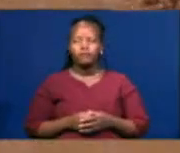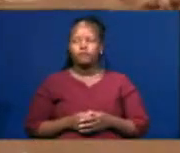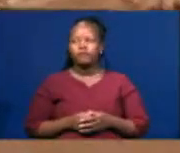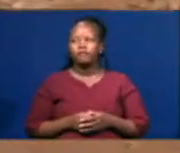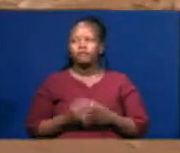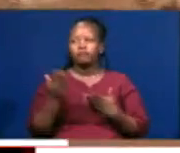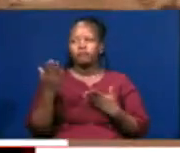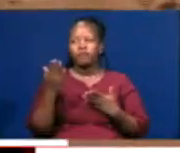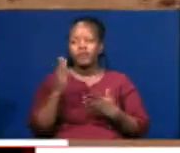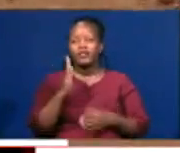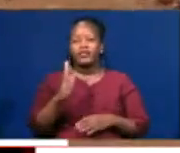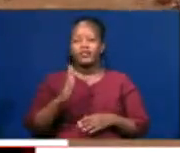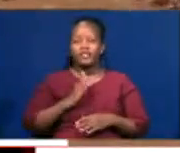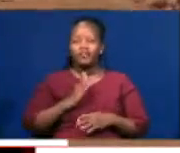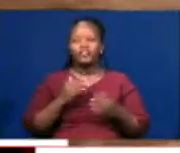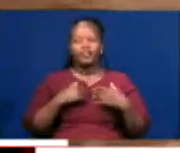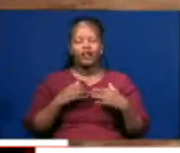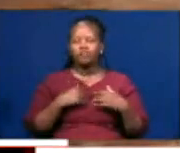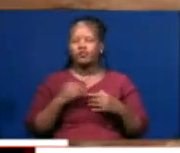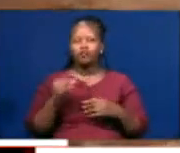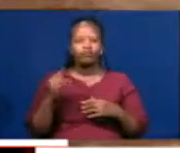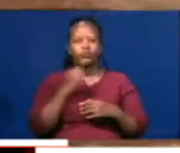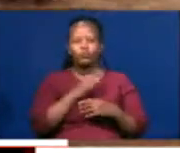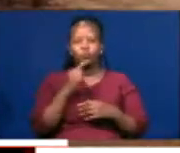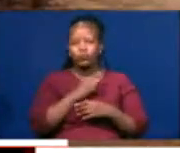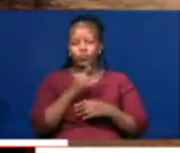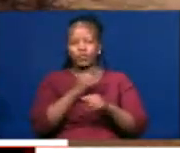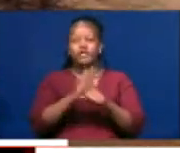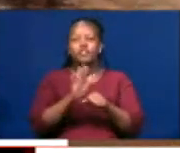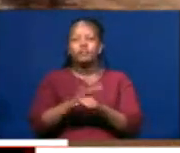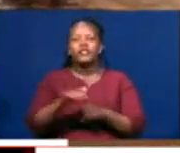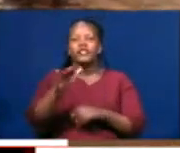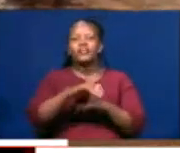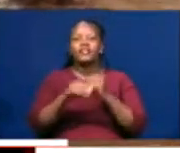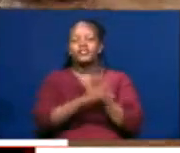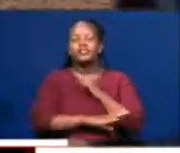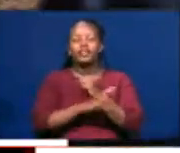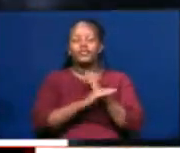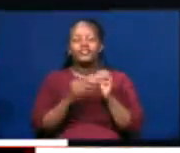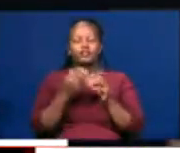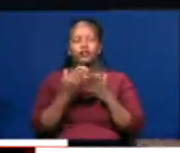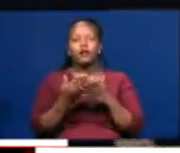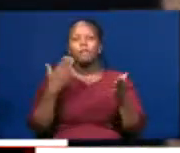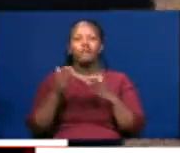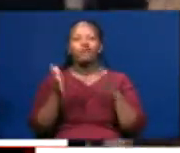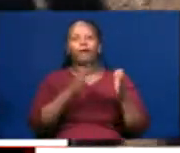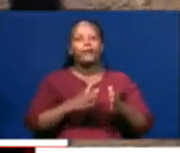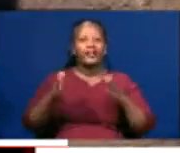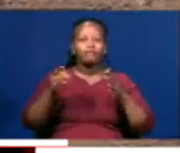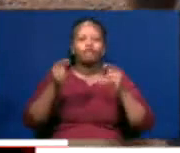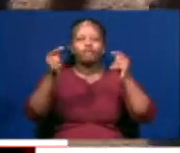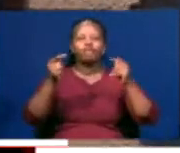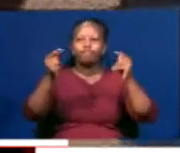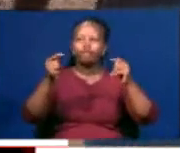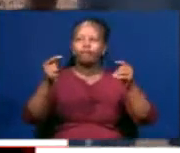Security has been beefed up in various parts of the country amid the anticipated Azimio Umoja coalition protest. In Meru Town and Makutano